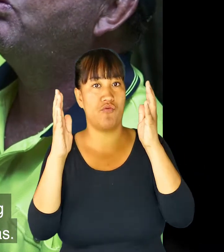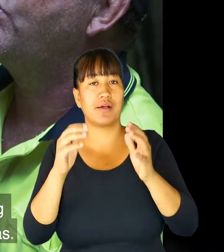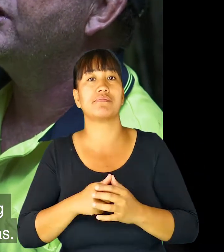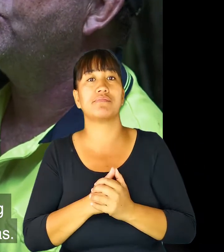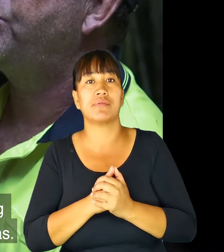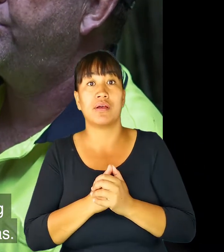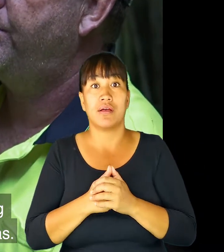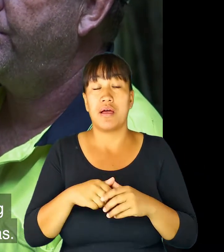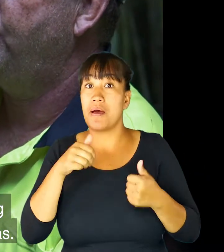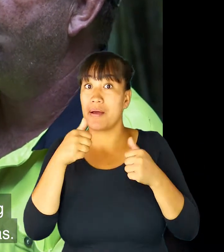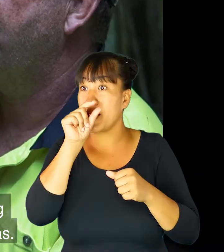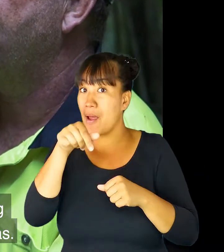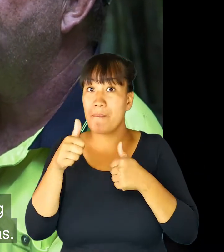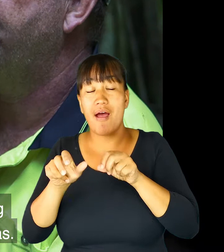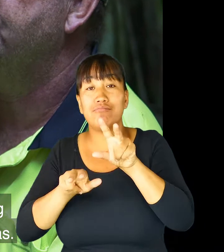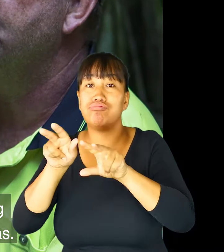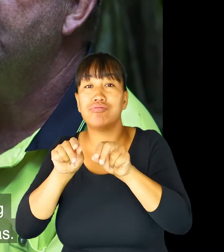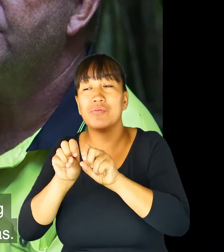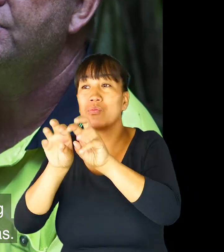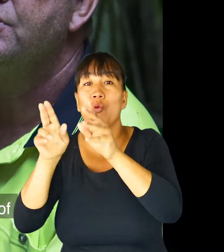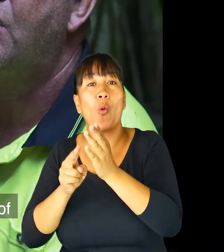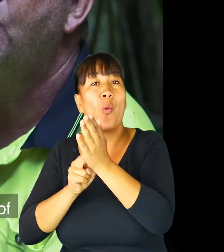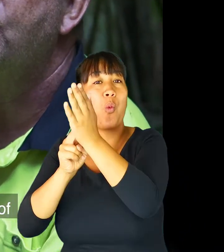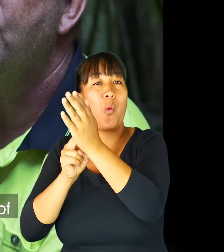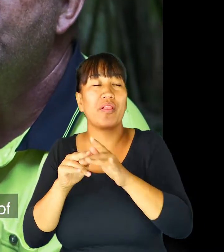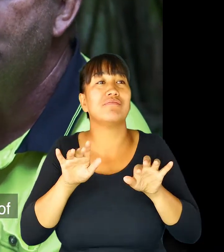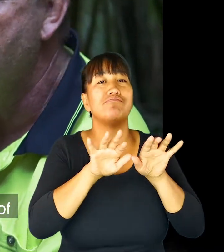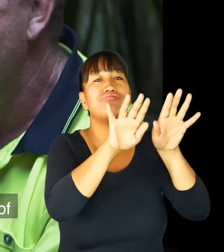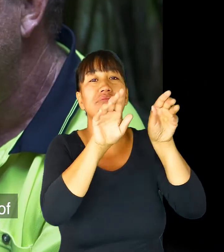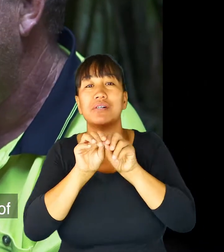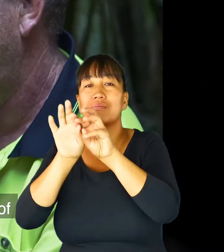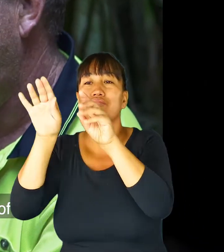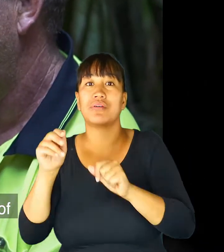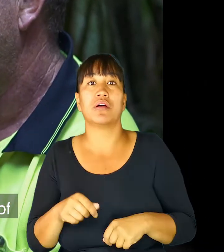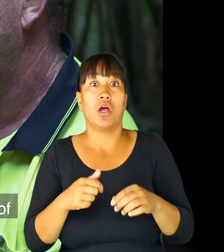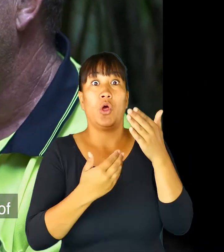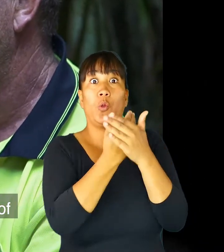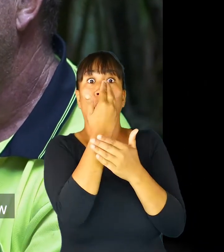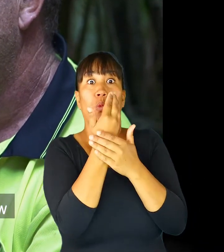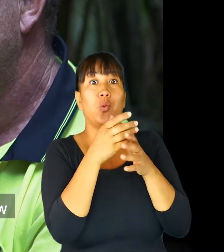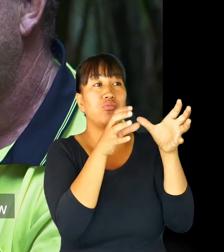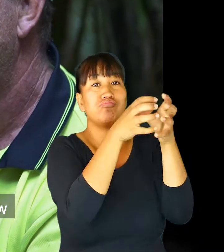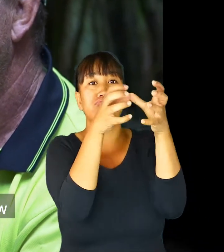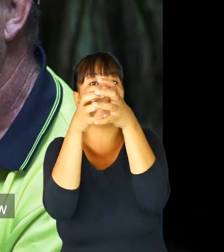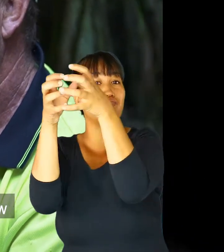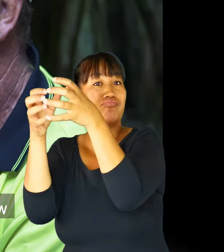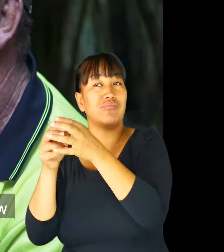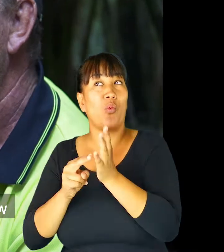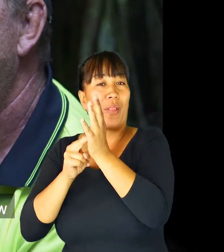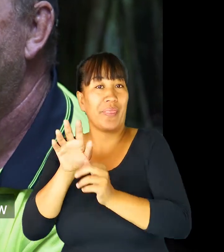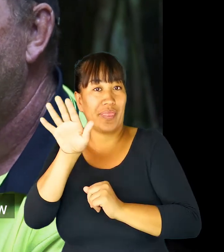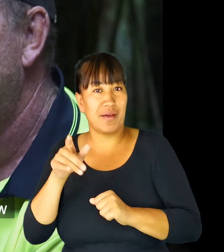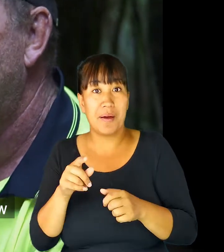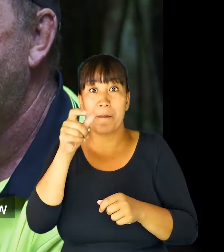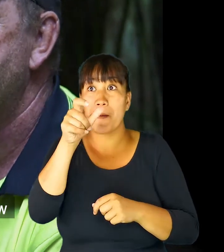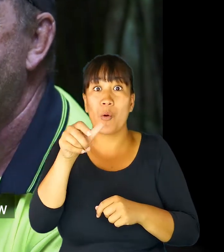kiwi are walking north into new areas. There's a whole new group of community groups called Kiwi